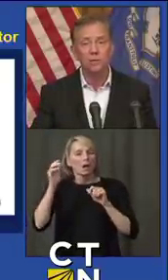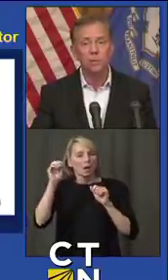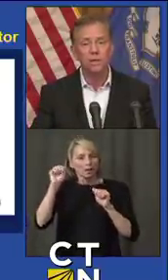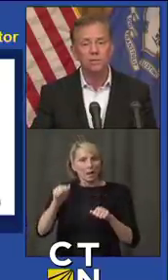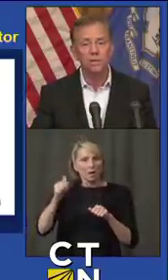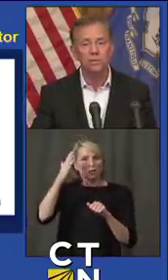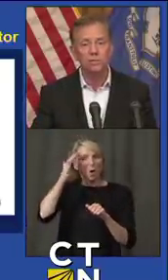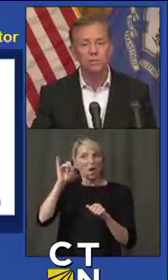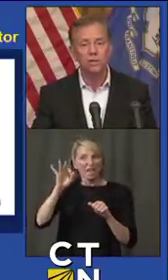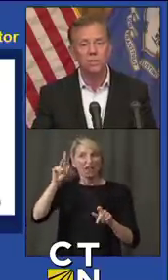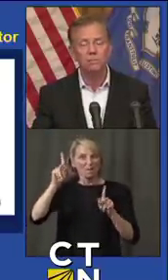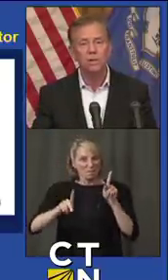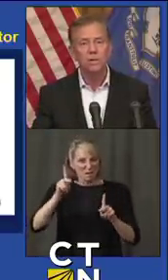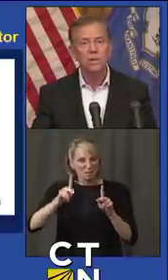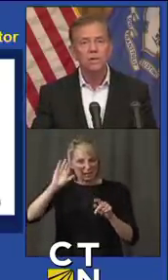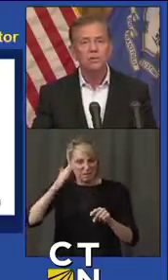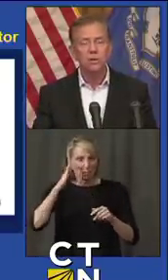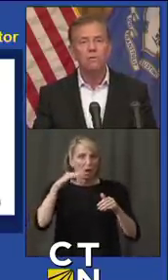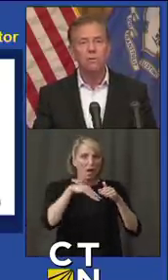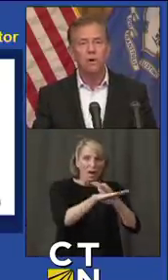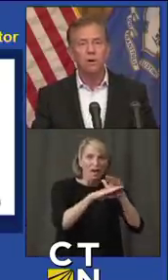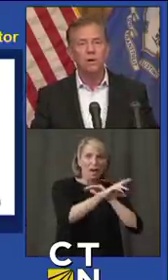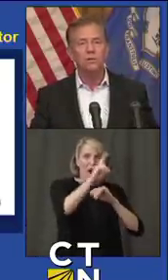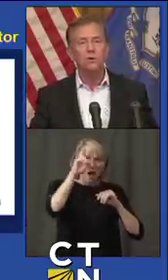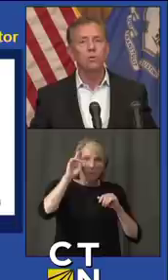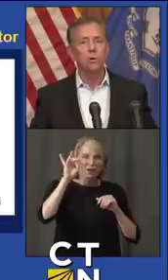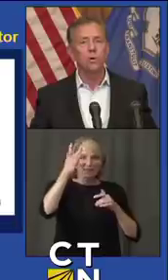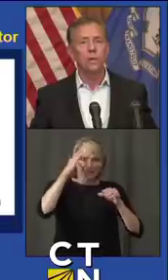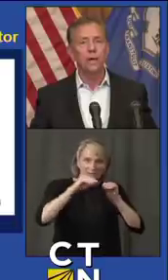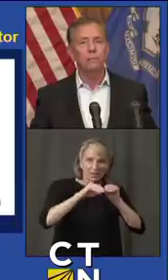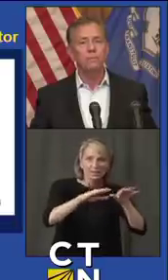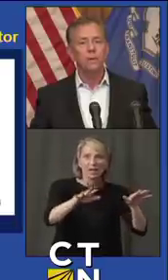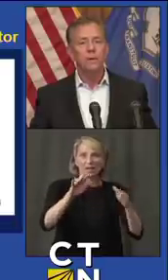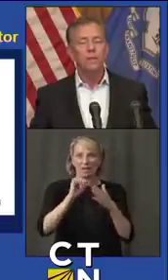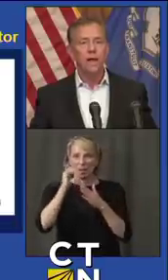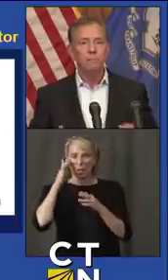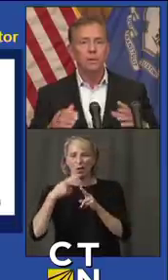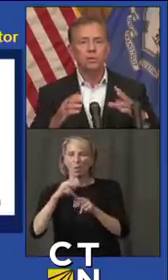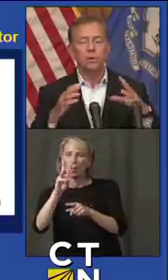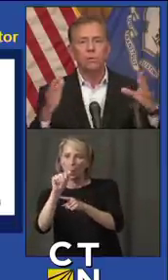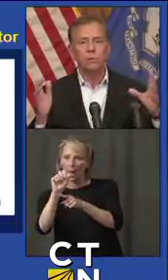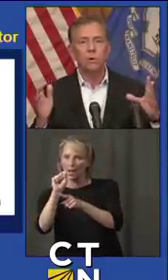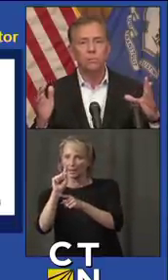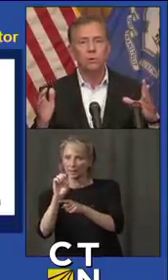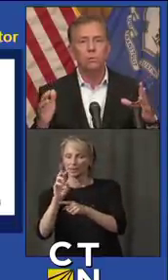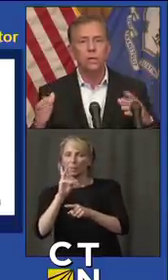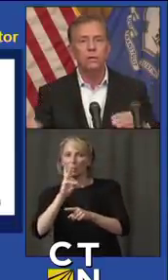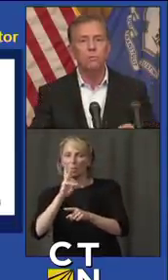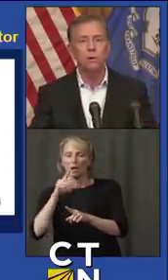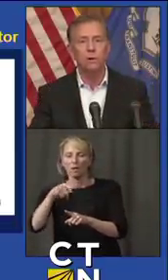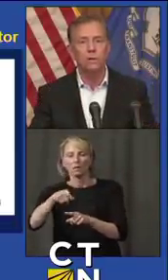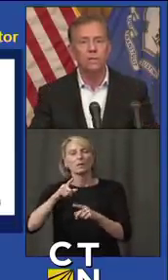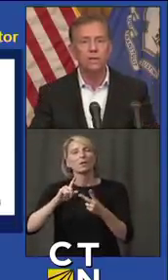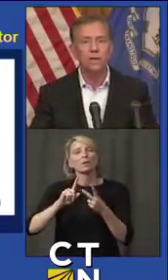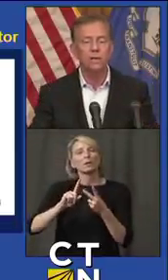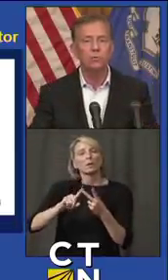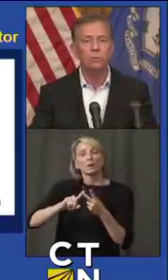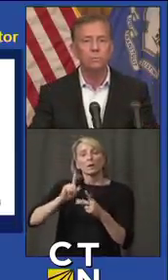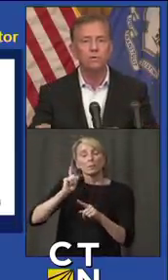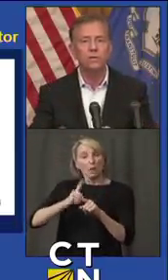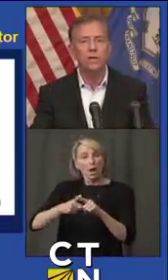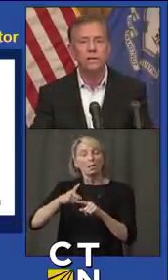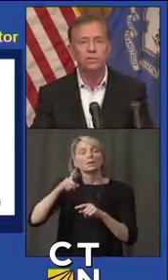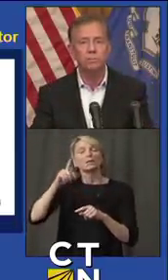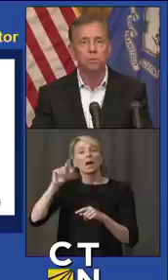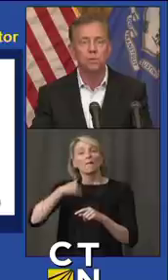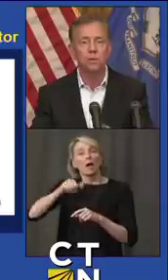of hospitalizations. So far, so good on that. That plus overall pooling, where they take a group